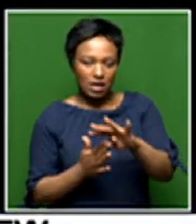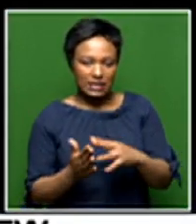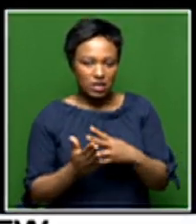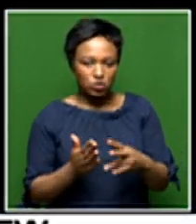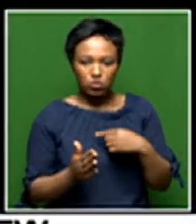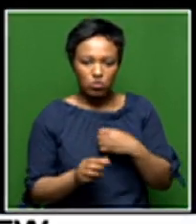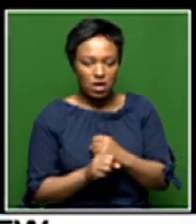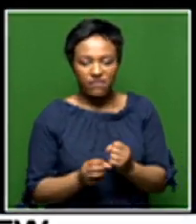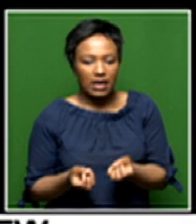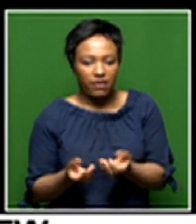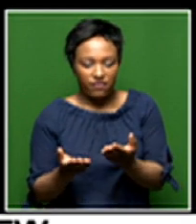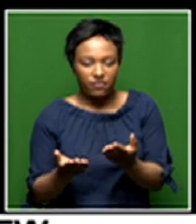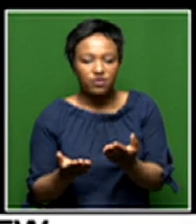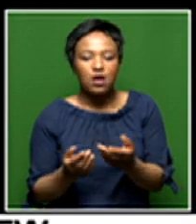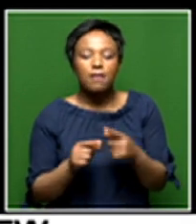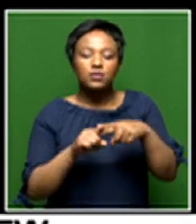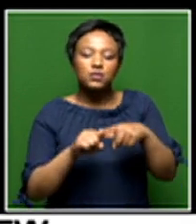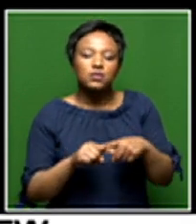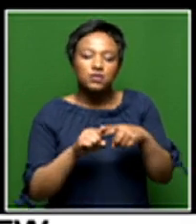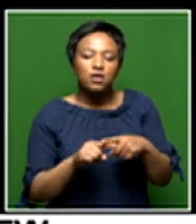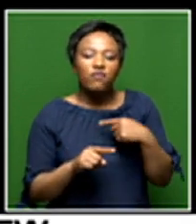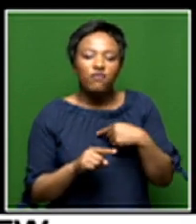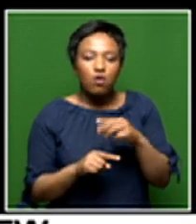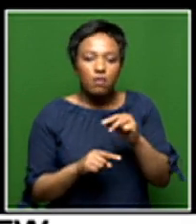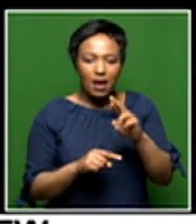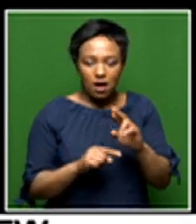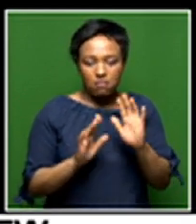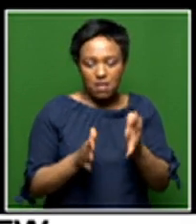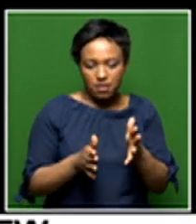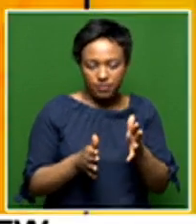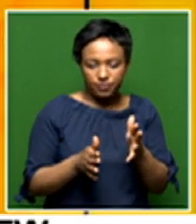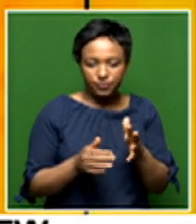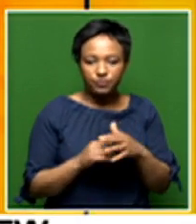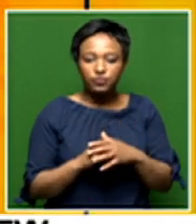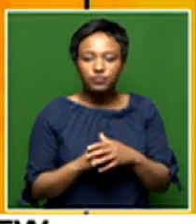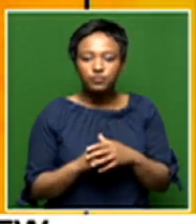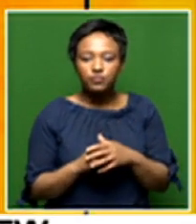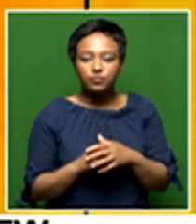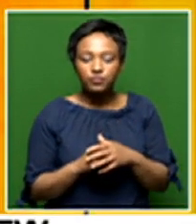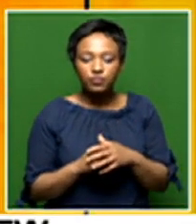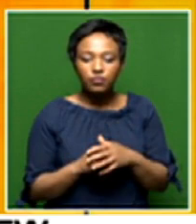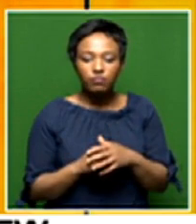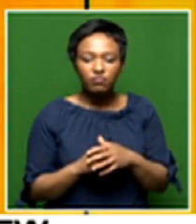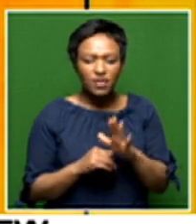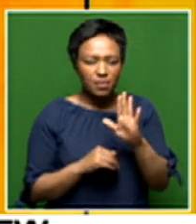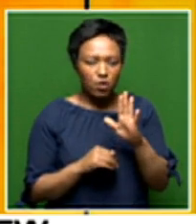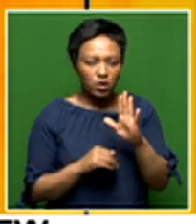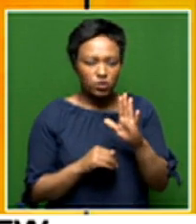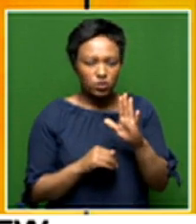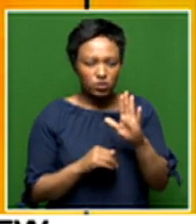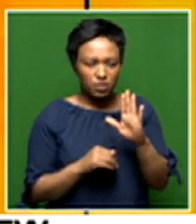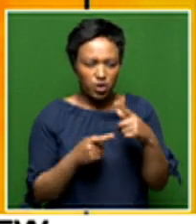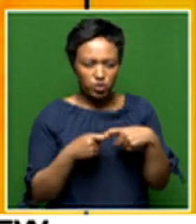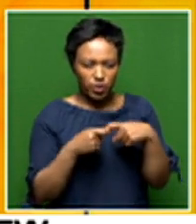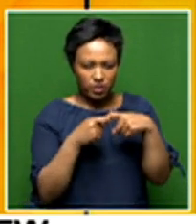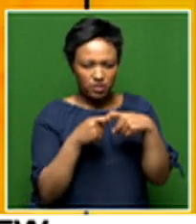the extended program on immunization. And let me just pause a bit. I see